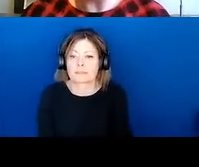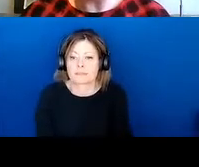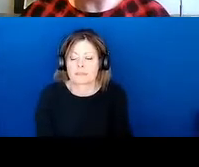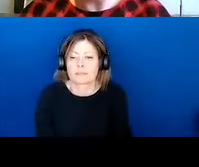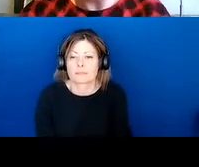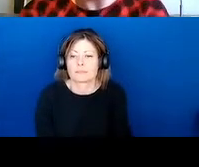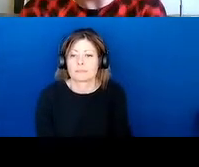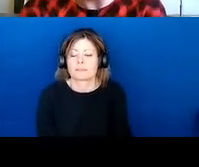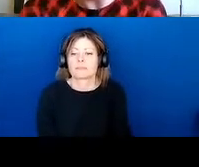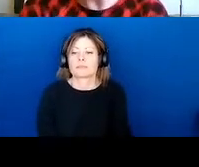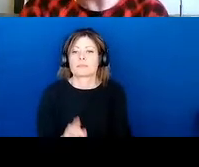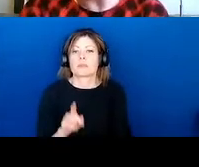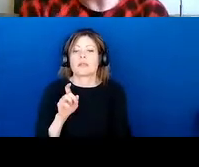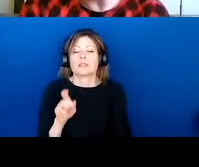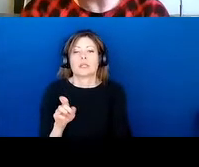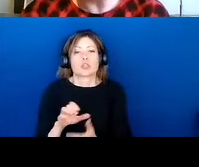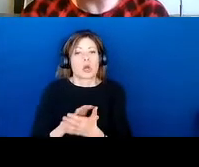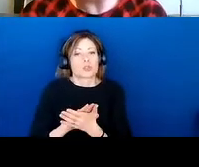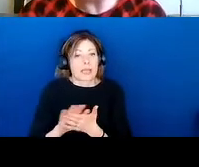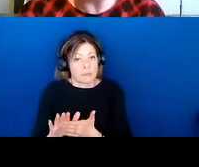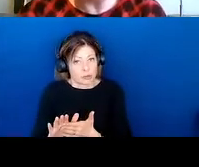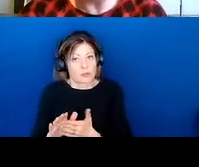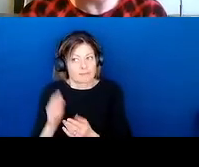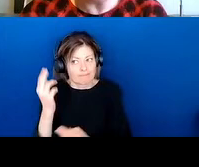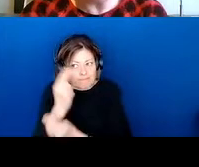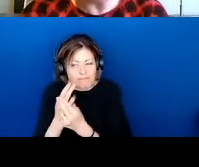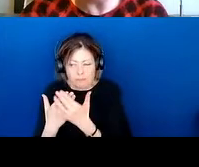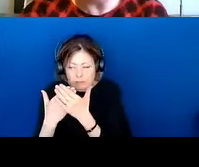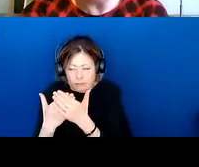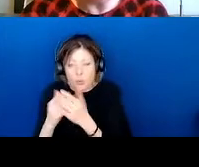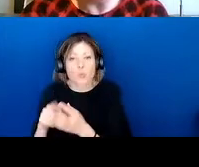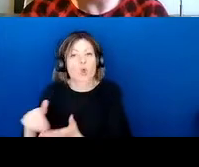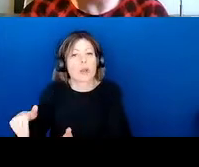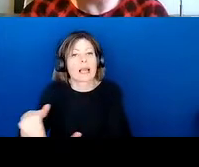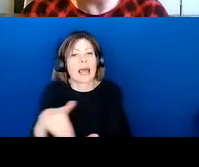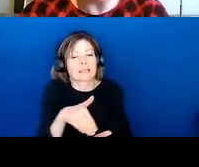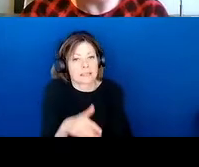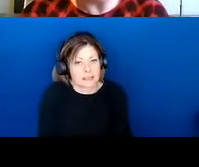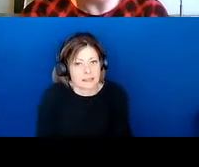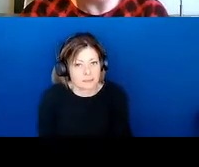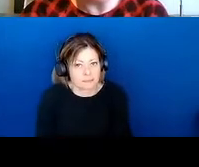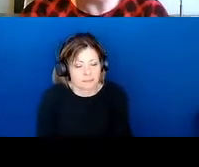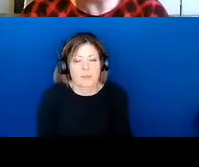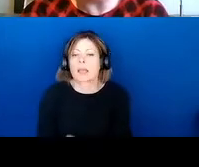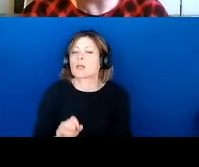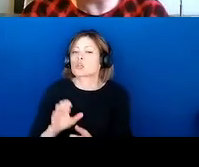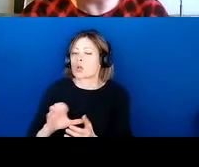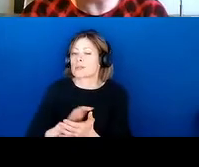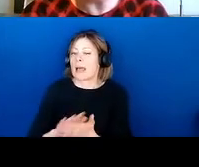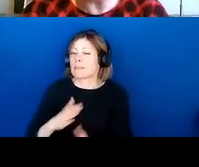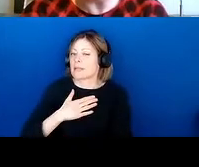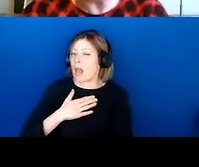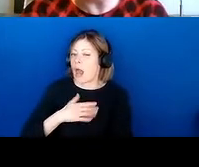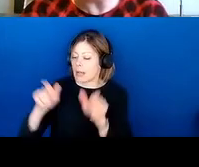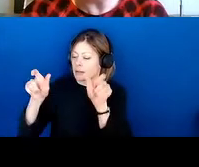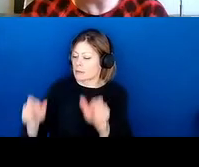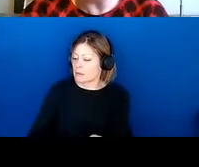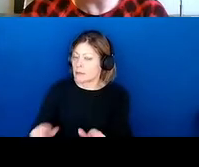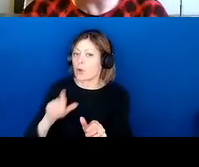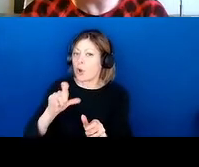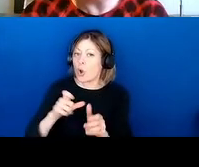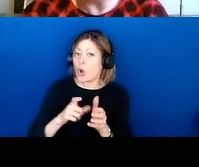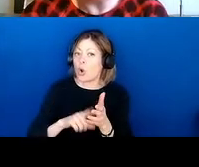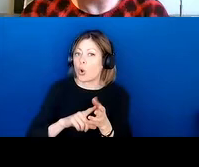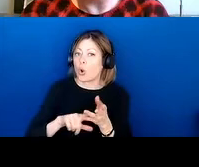Hamilton studied and collected art and was particularly fond of Claude Lorraine and Salvator Rosa's paintings.